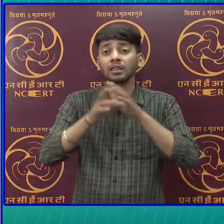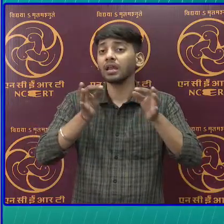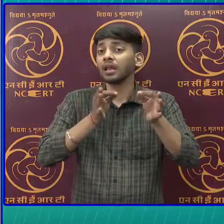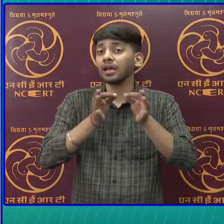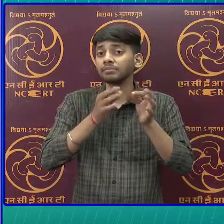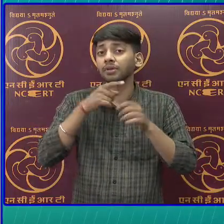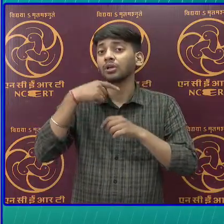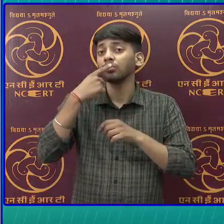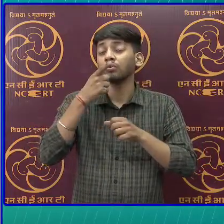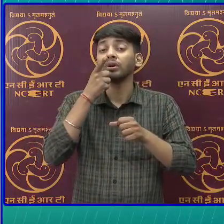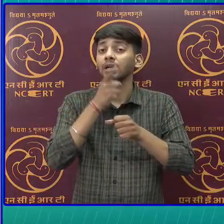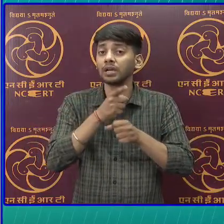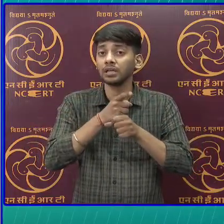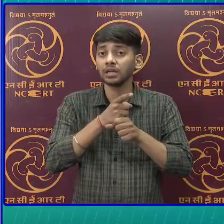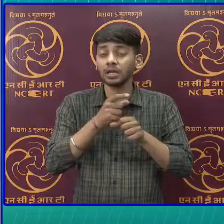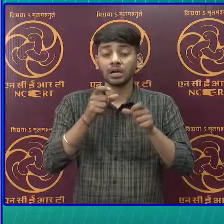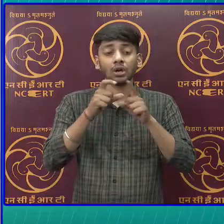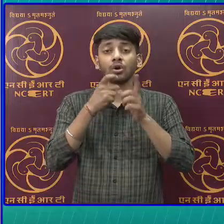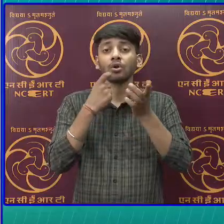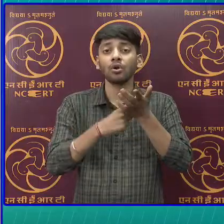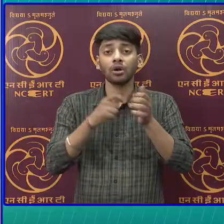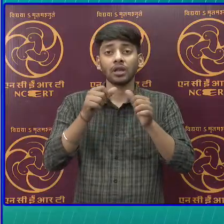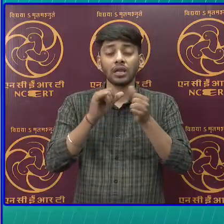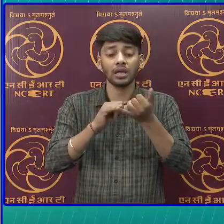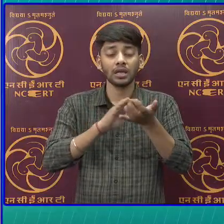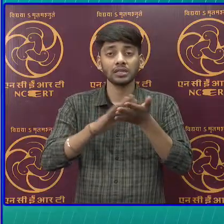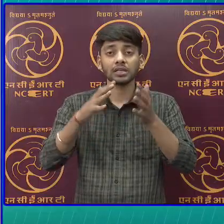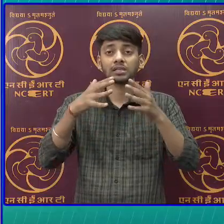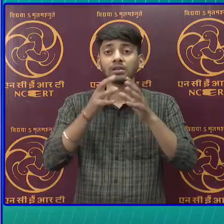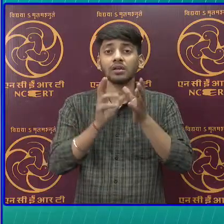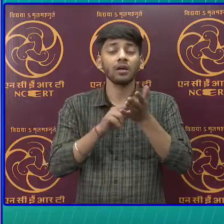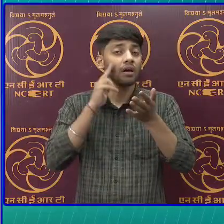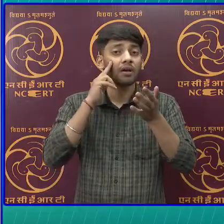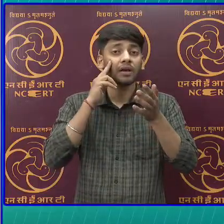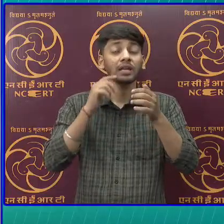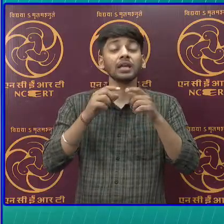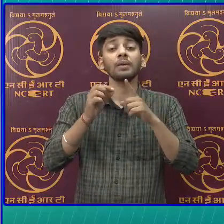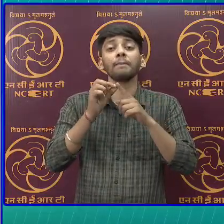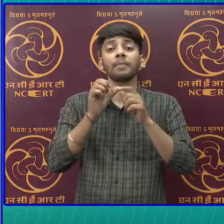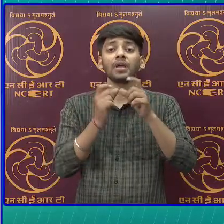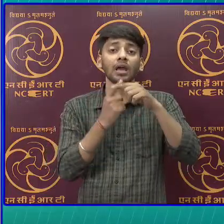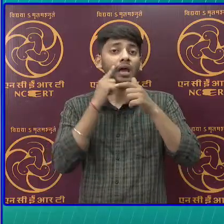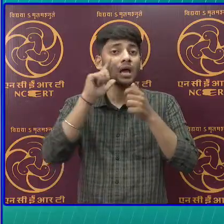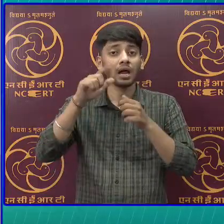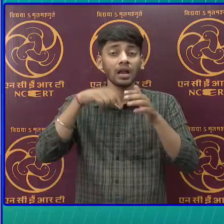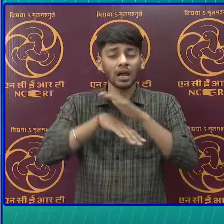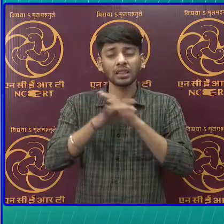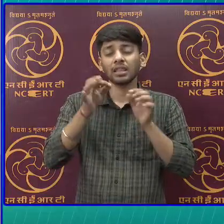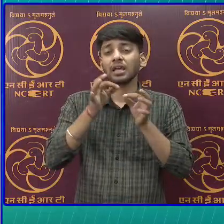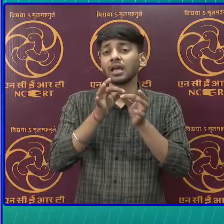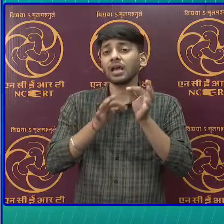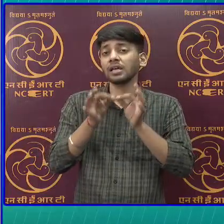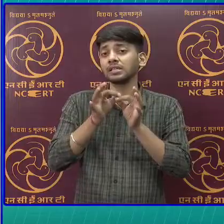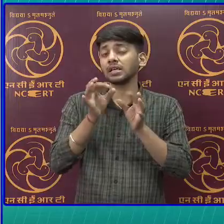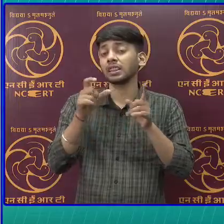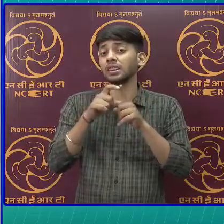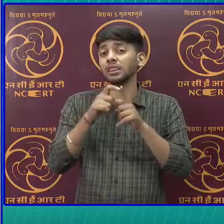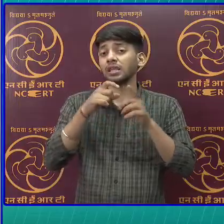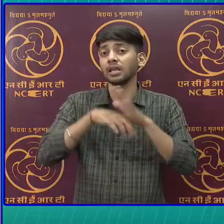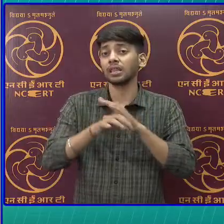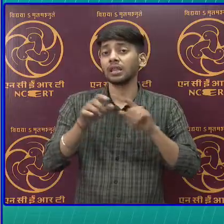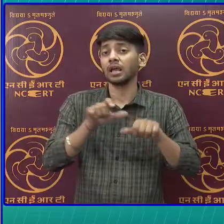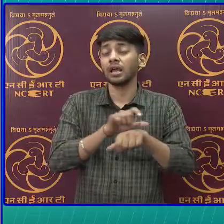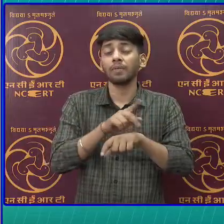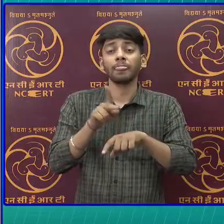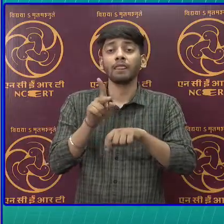our expert, Dr. Ashwini Sandip Patil. Ma'am is Assistant Professor at Dell NCERT, New Delhi. Ma'am, namaskar